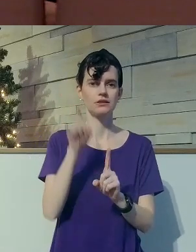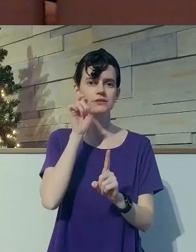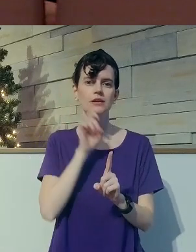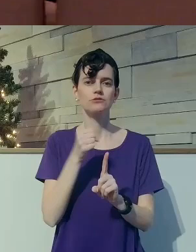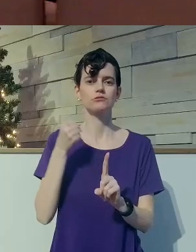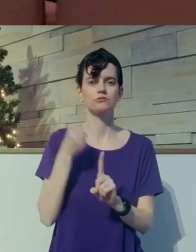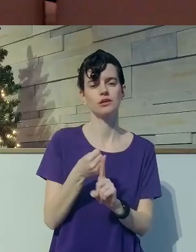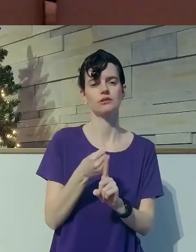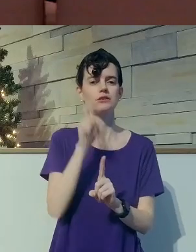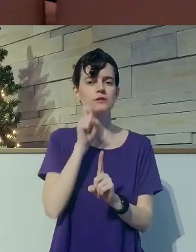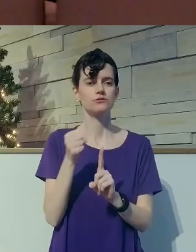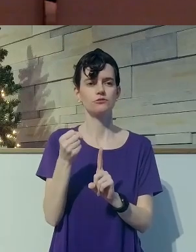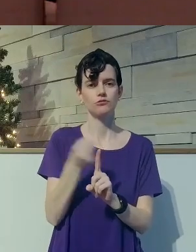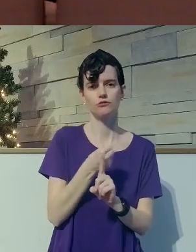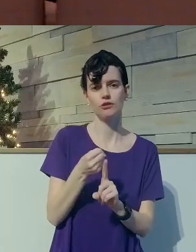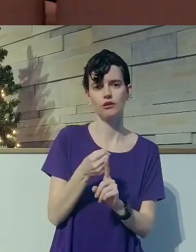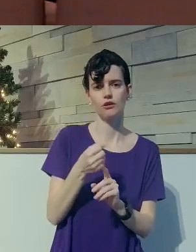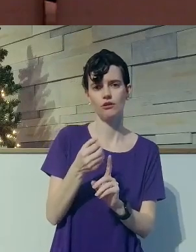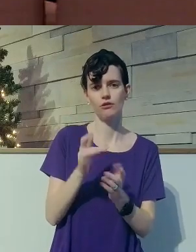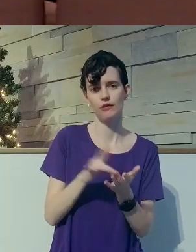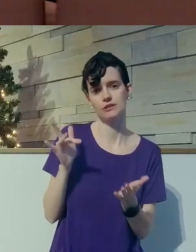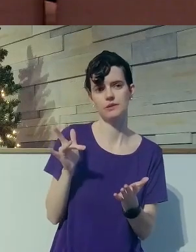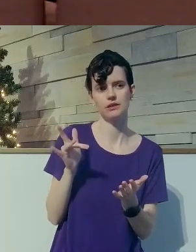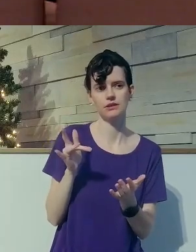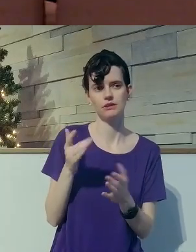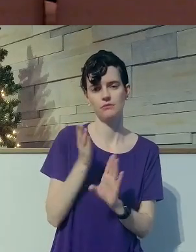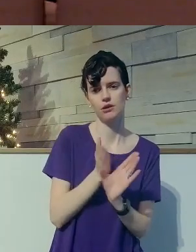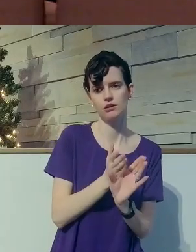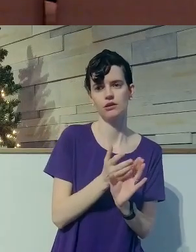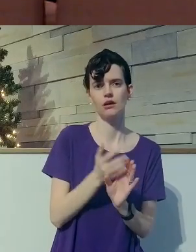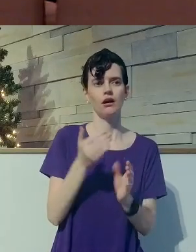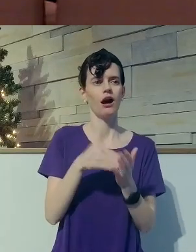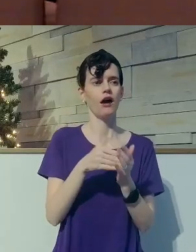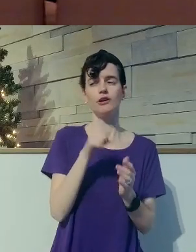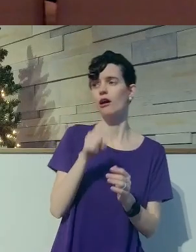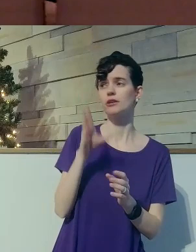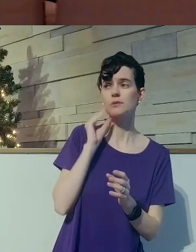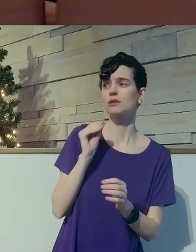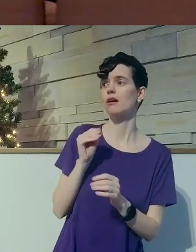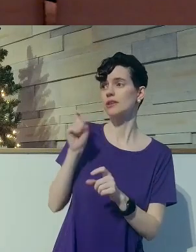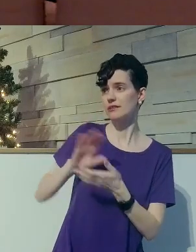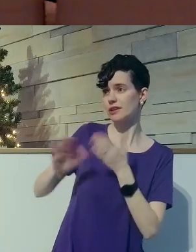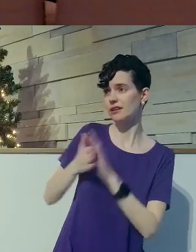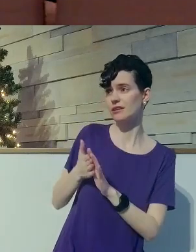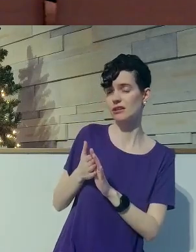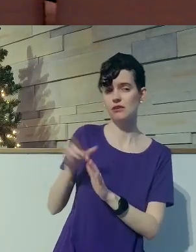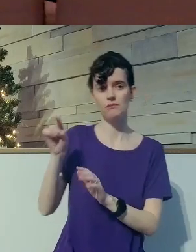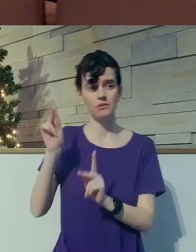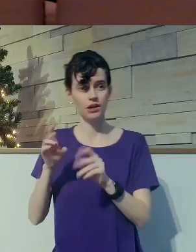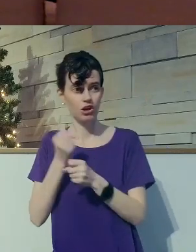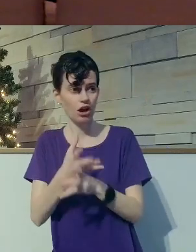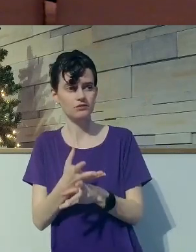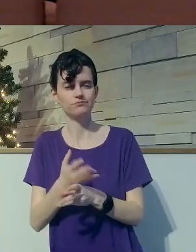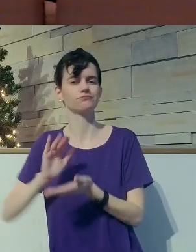about sexual harassment. So often, it is the victim that is told, you need to forgive, and the victimizer is the one that